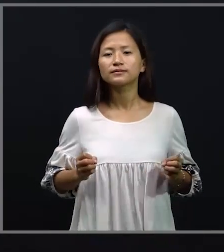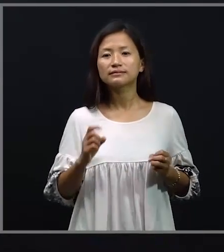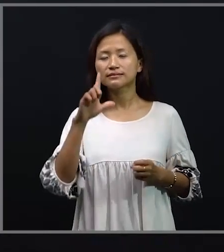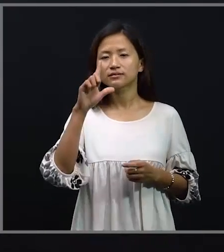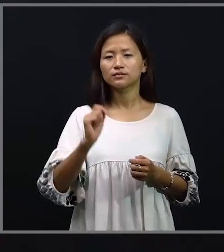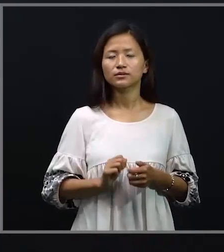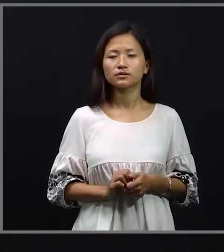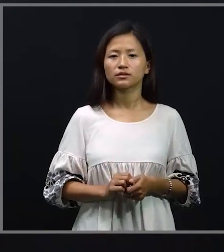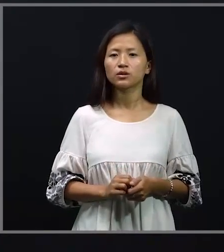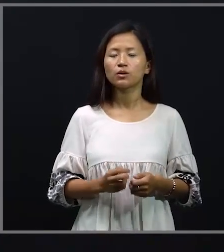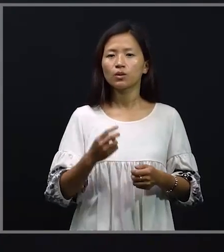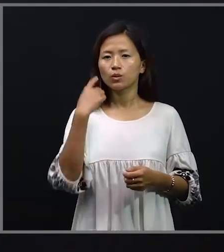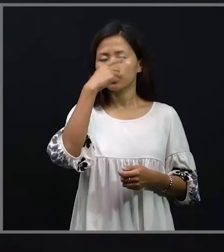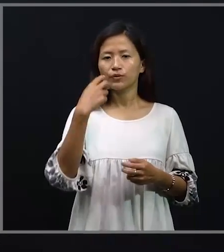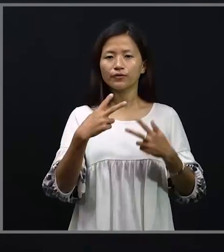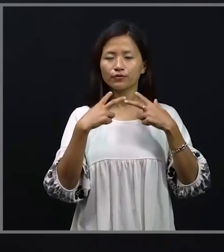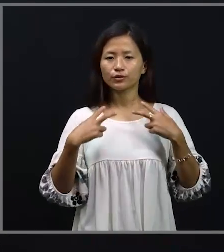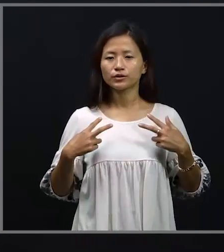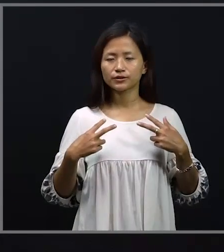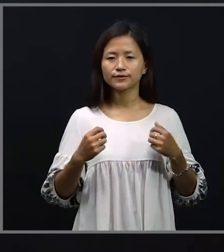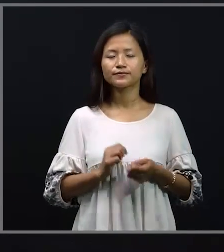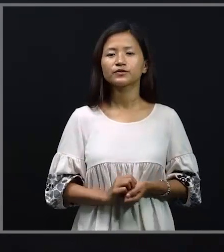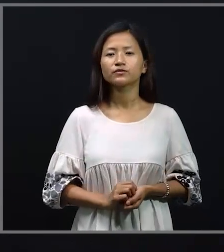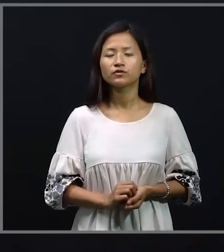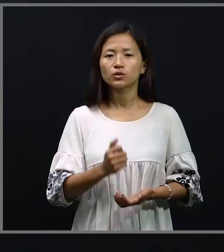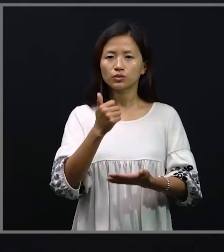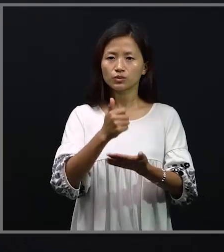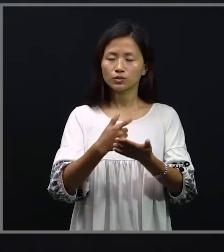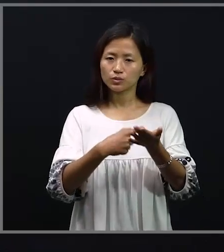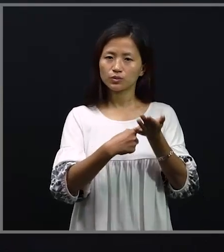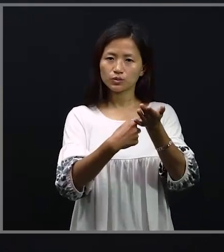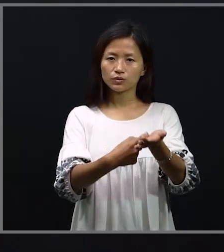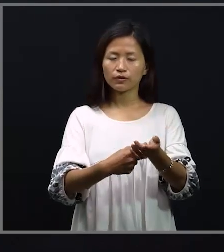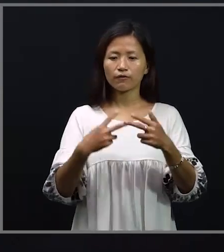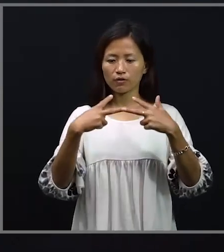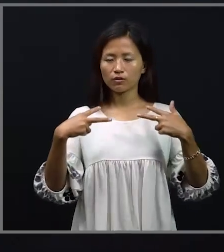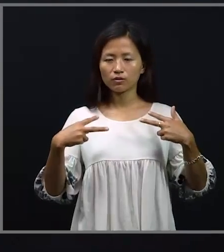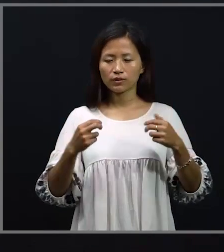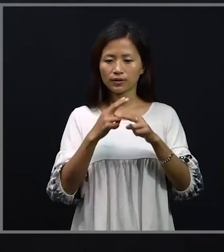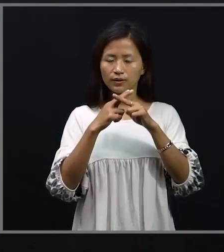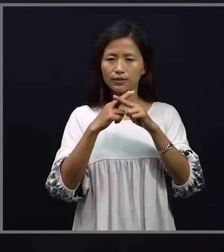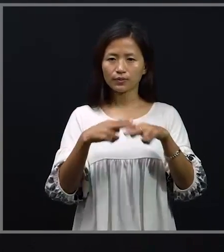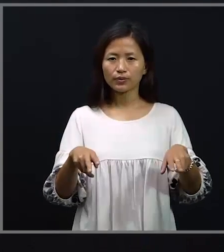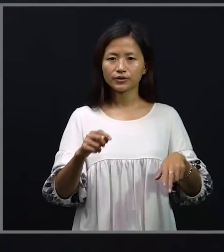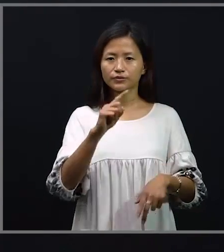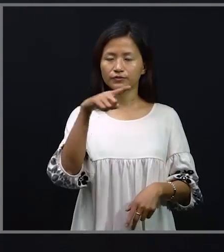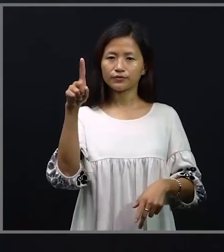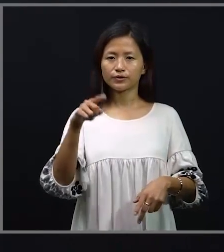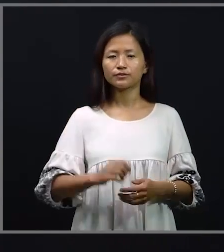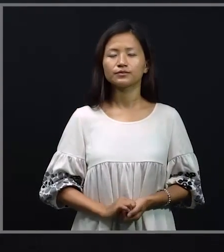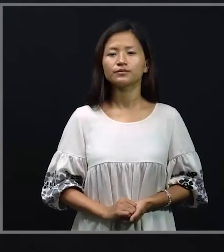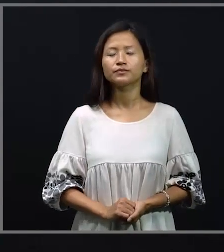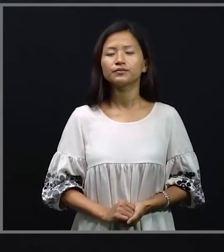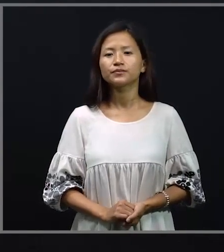are the ones who advocated for democracy, rule of law, rights, freedom. They are called the